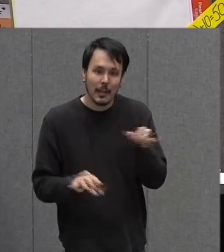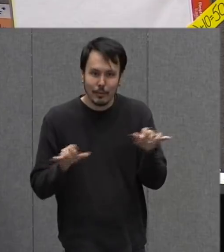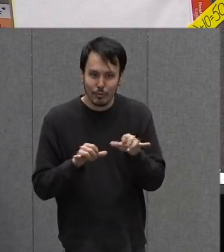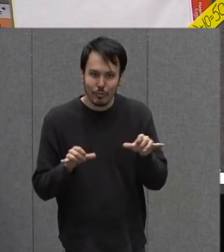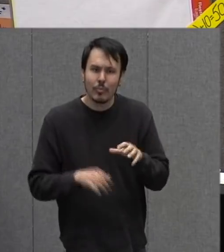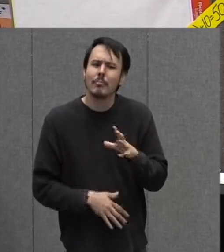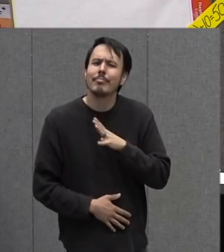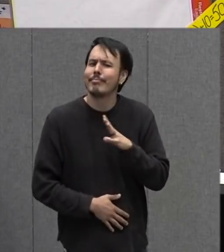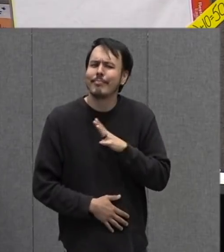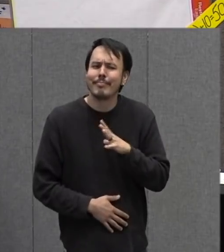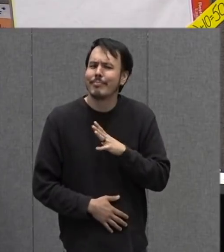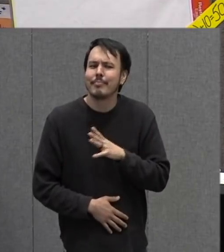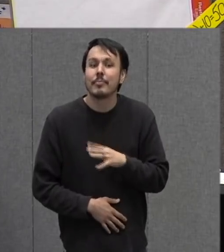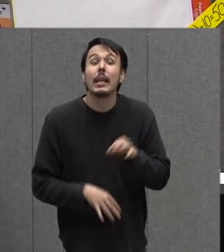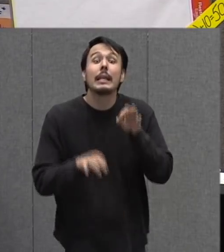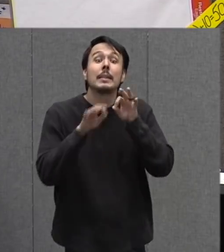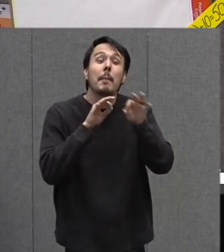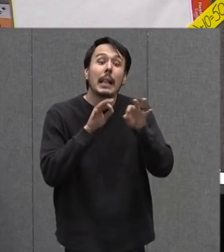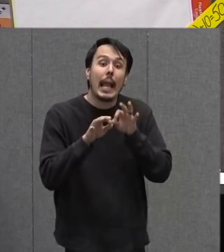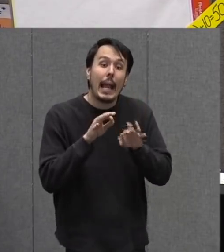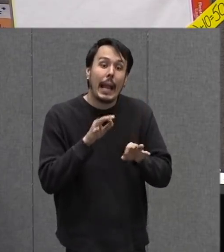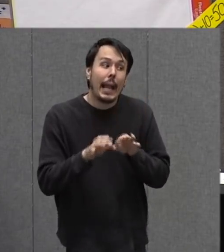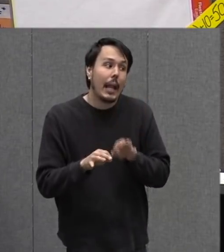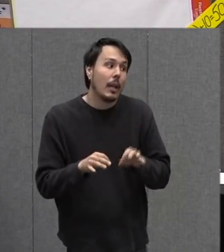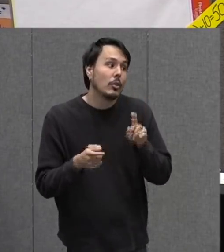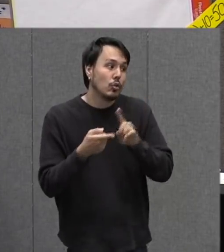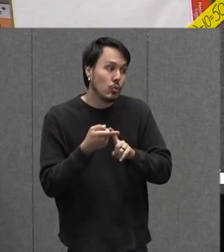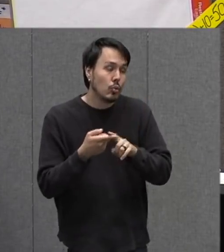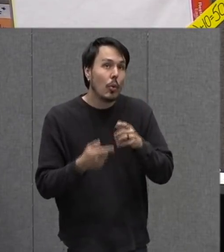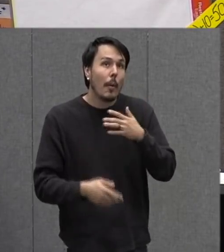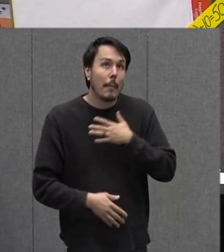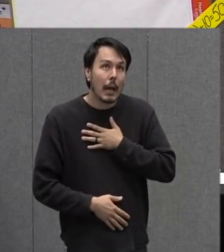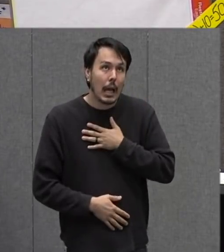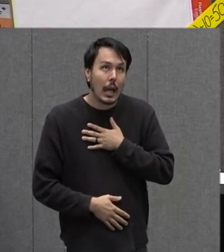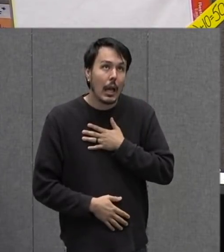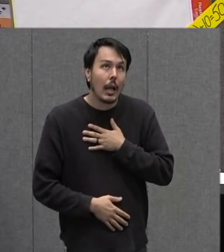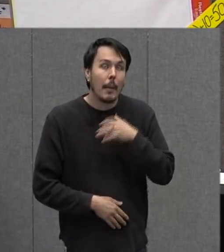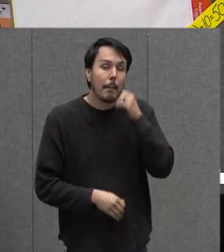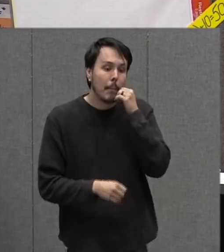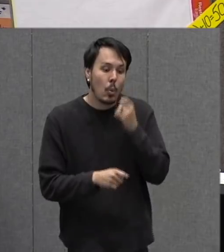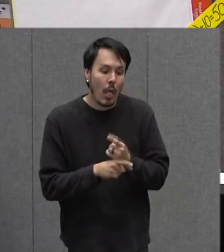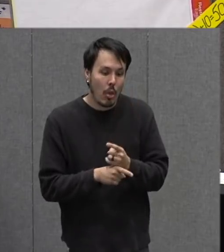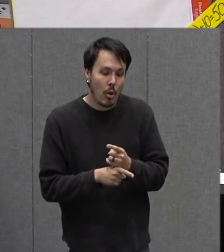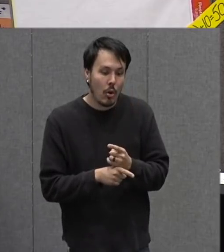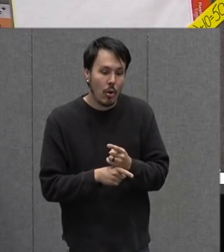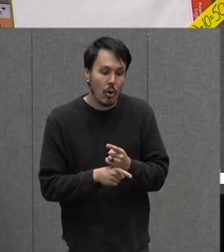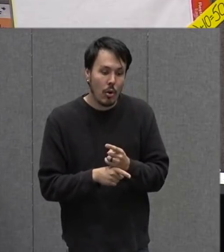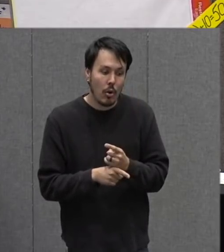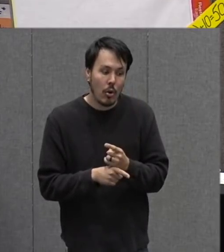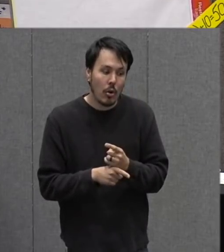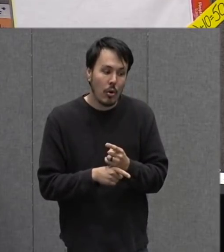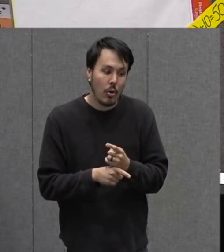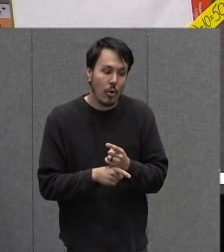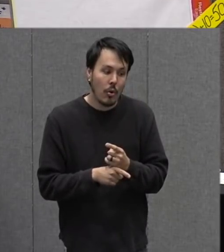that's okay. Explain to my brother